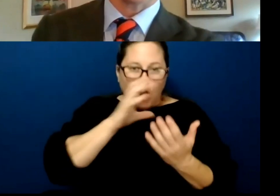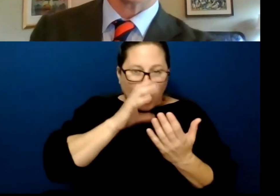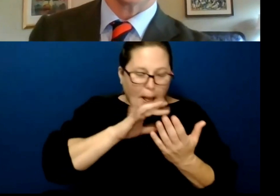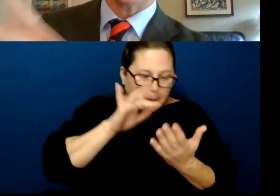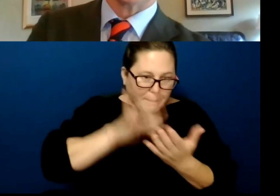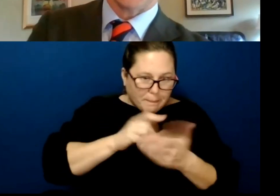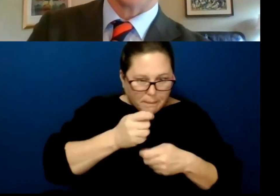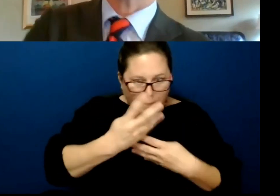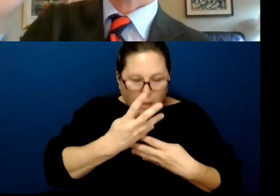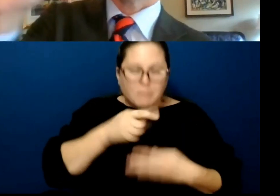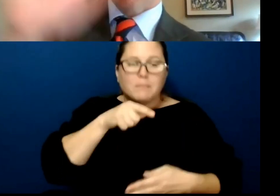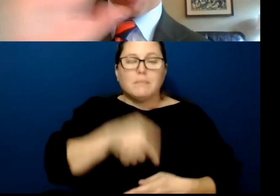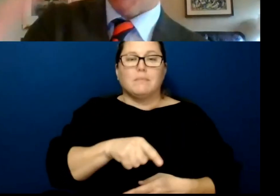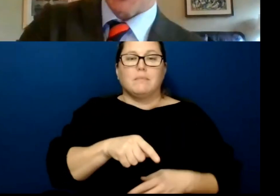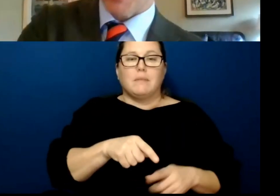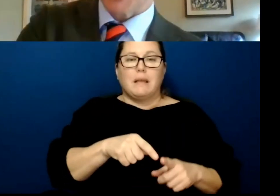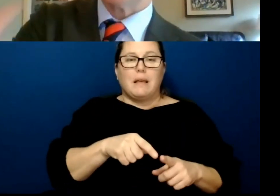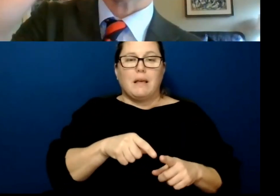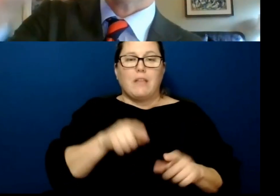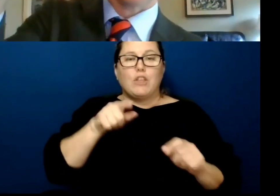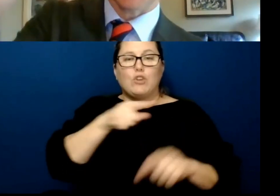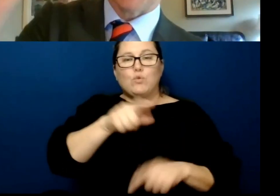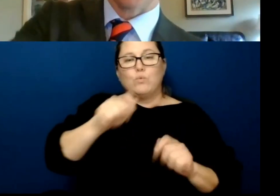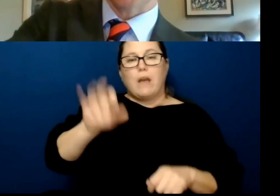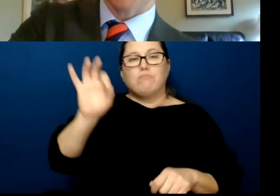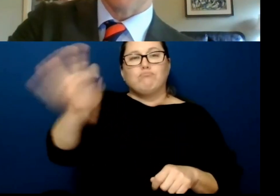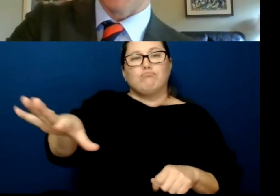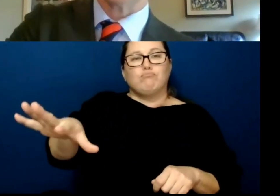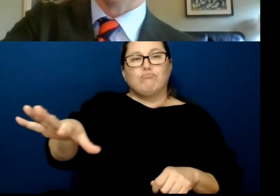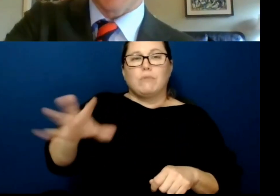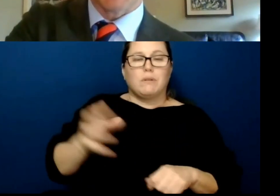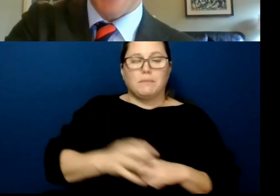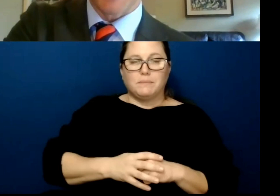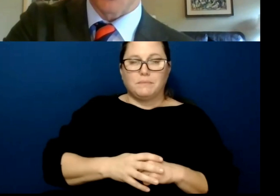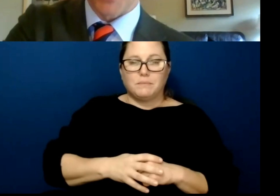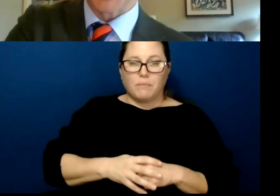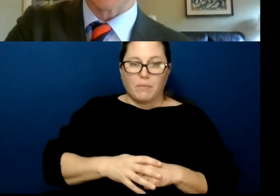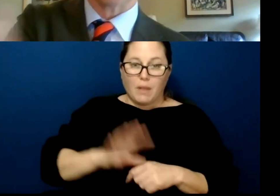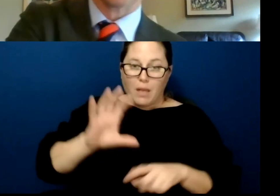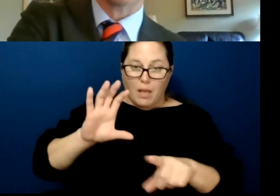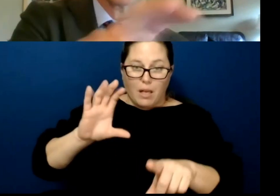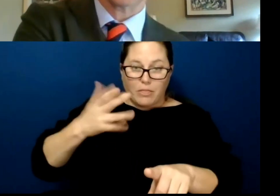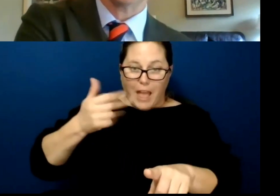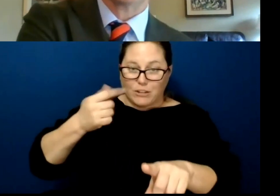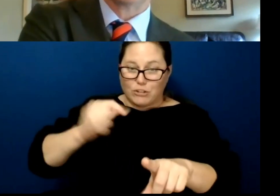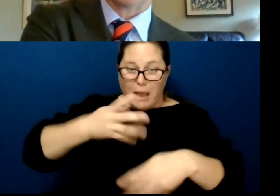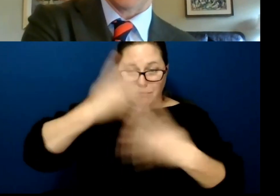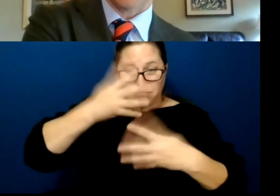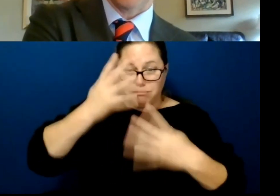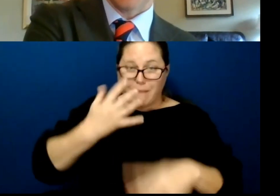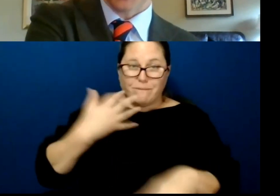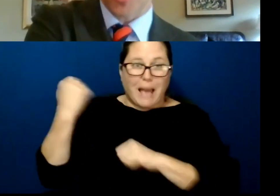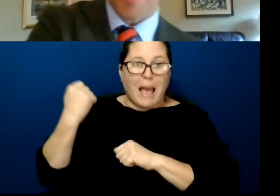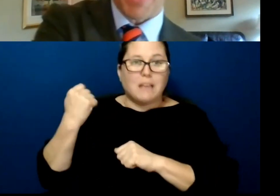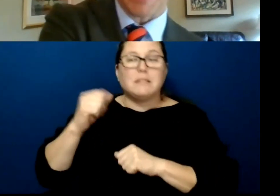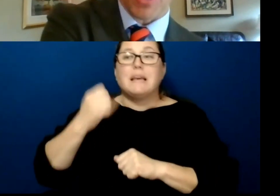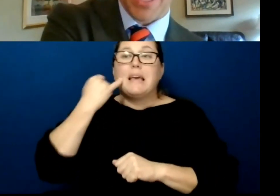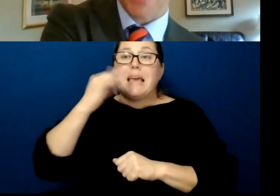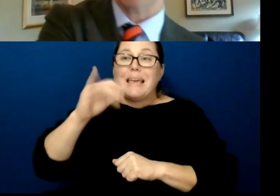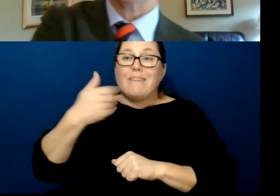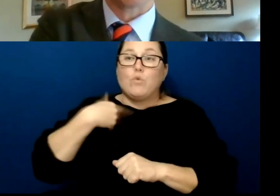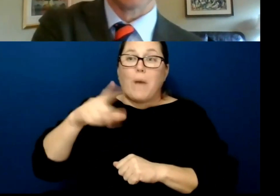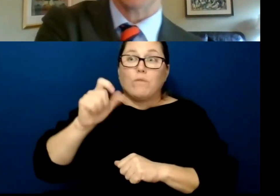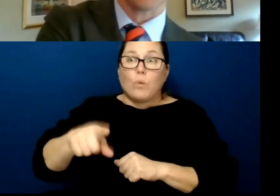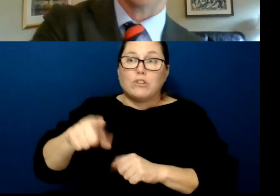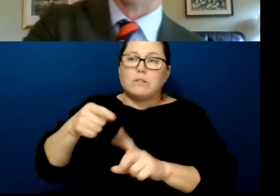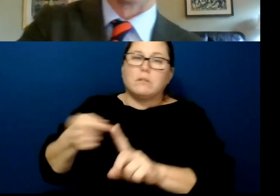you're all putting questions in the chat. Great questions, but the chat goes really fast. You have to take these questions and put them in the Q&A along the bottom,